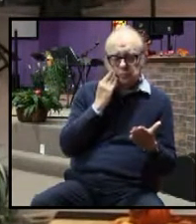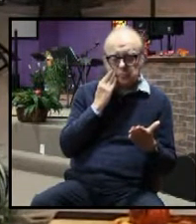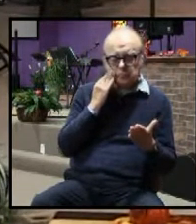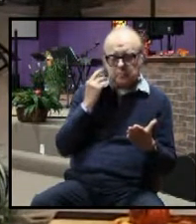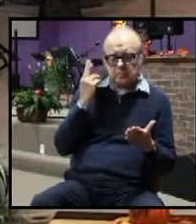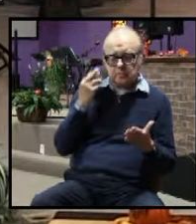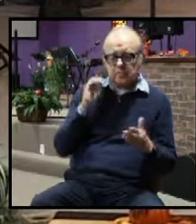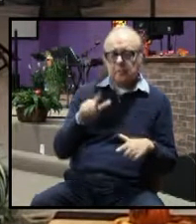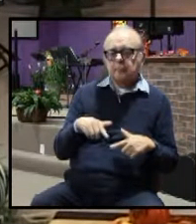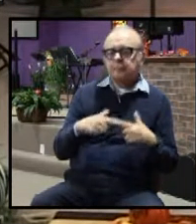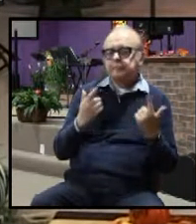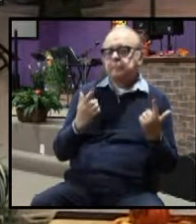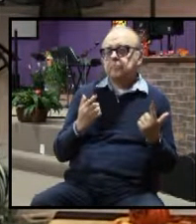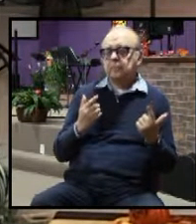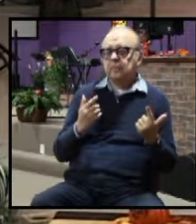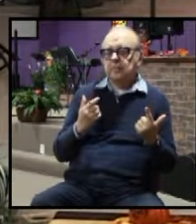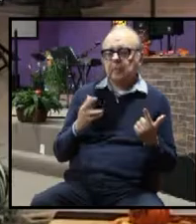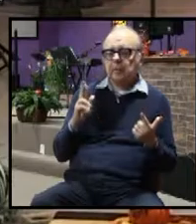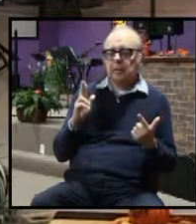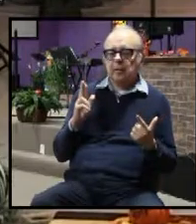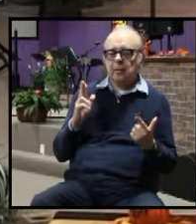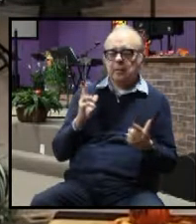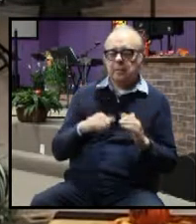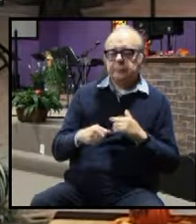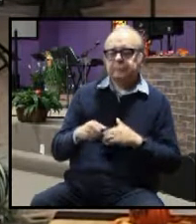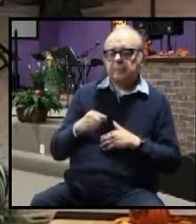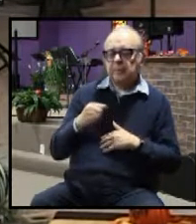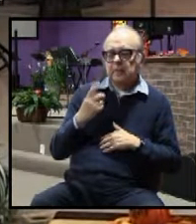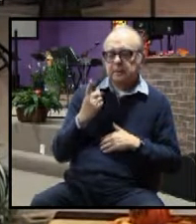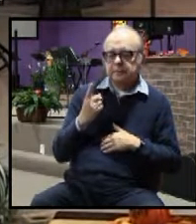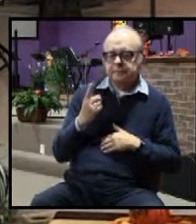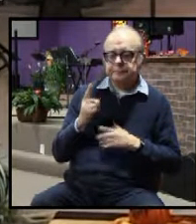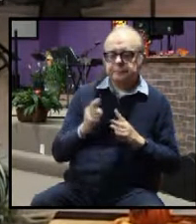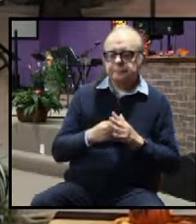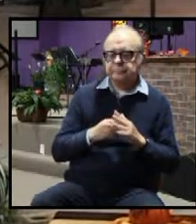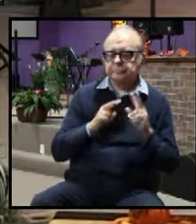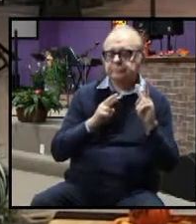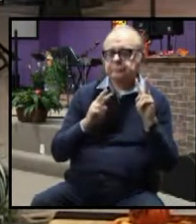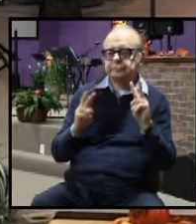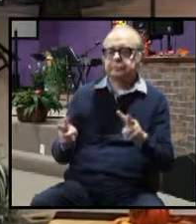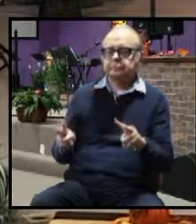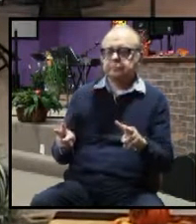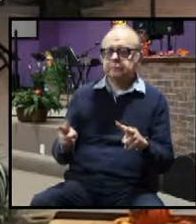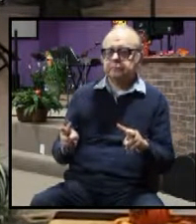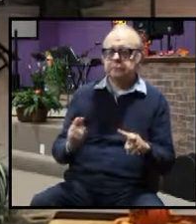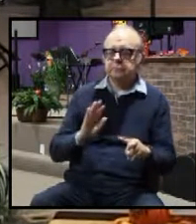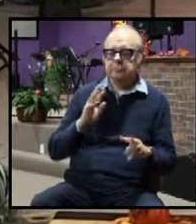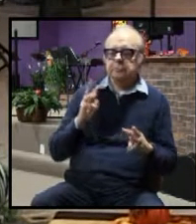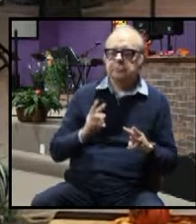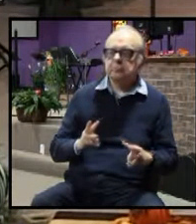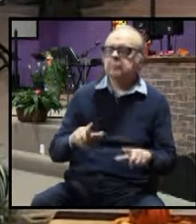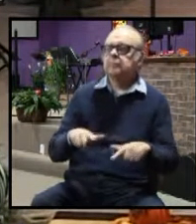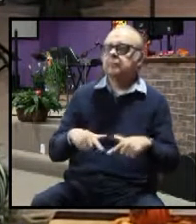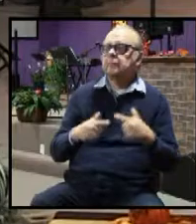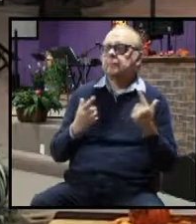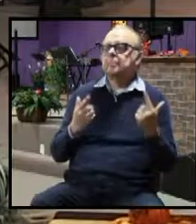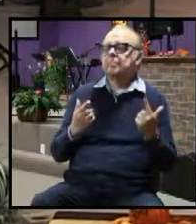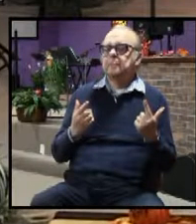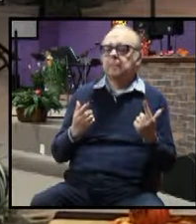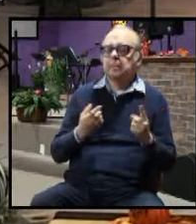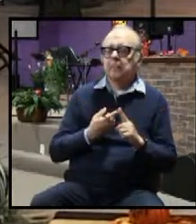knowing the purpose of your life, or what you've got to understand is you've got to start looking at your way of